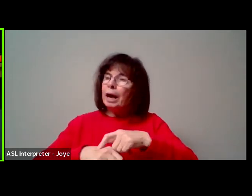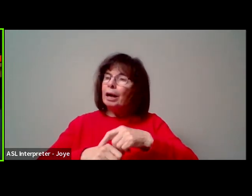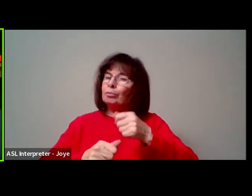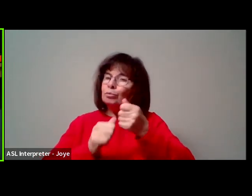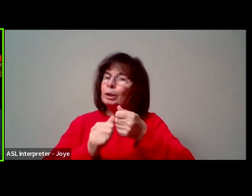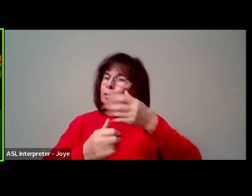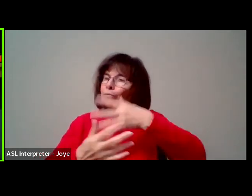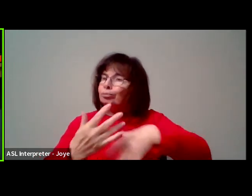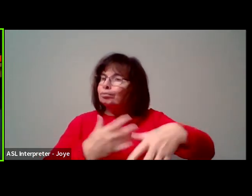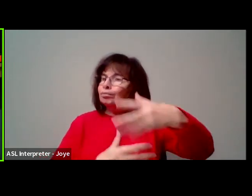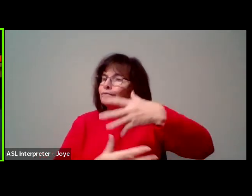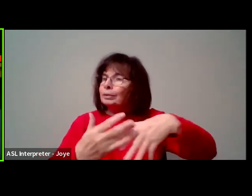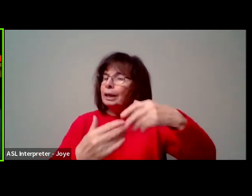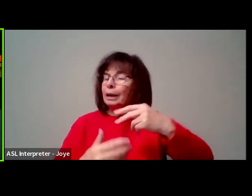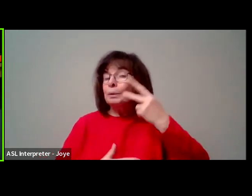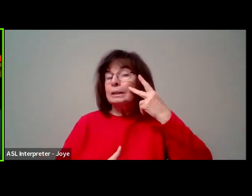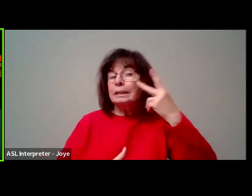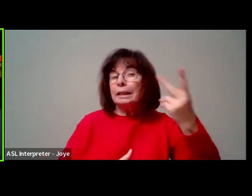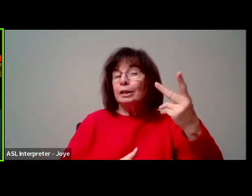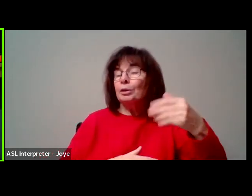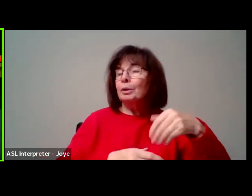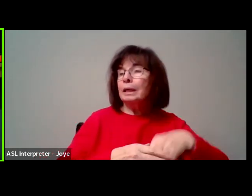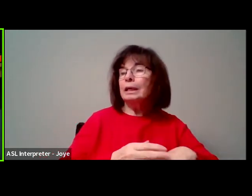will see you all in January.